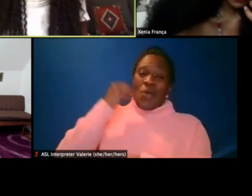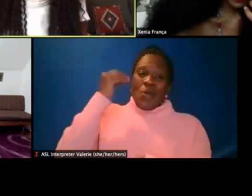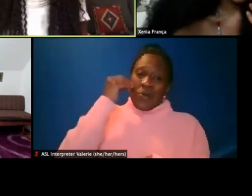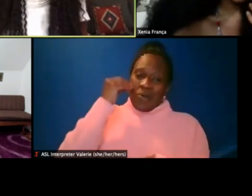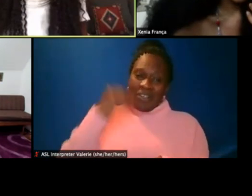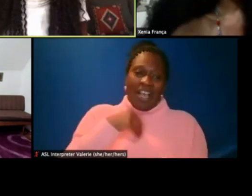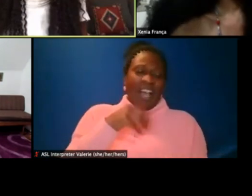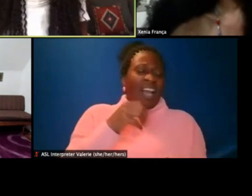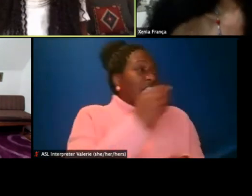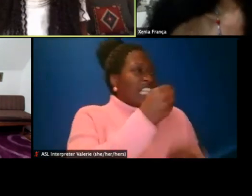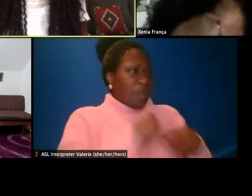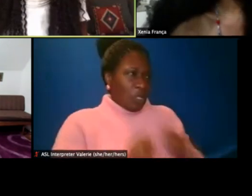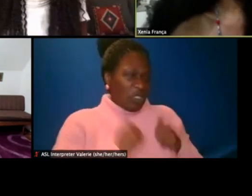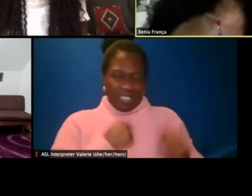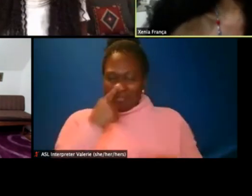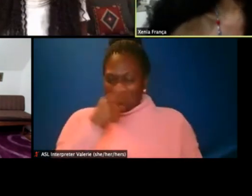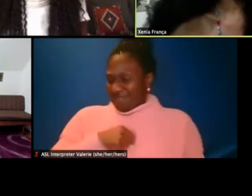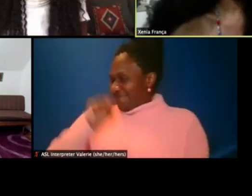would love that. Send me your address.